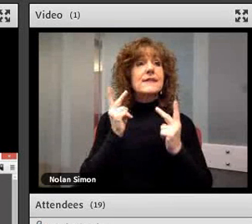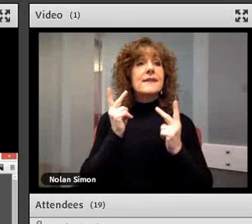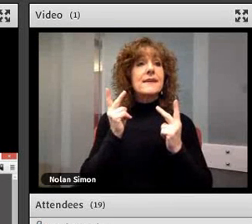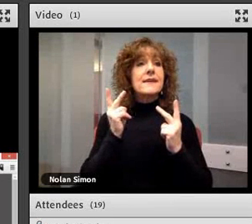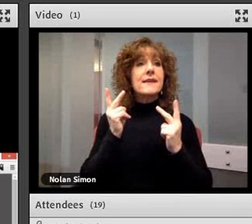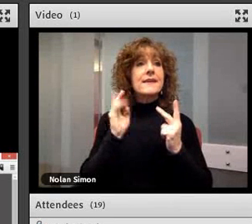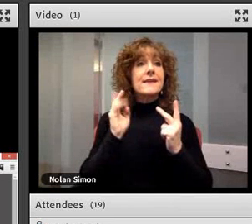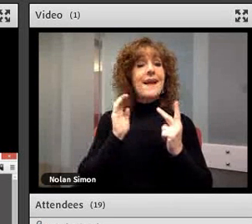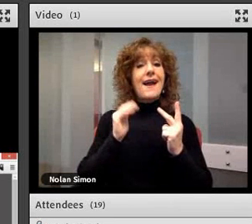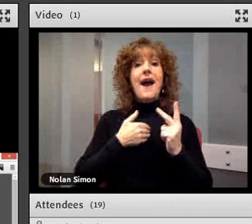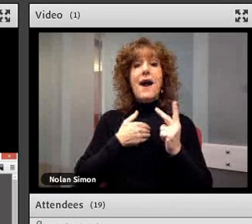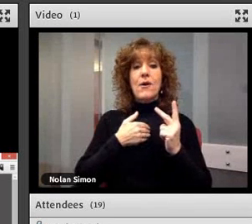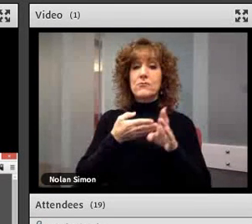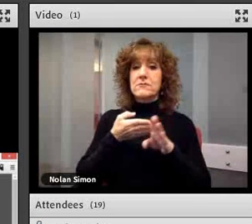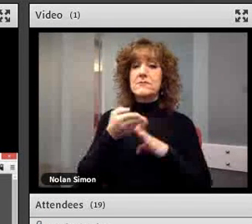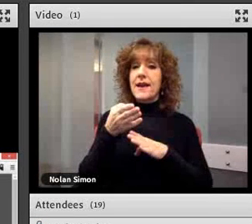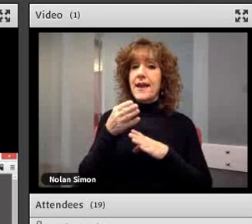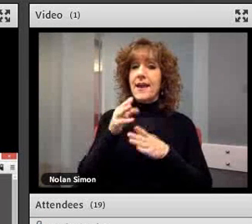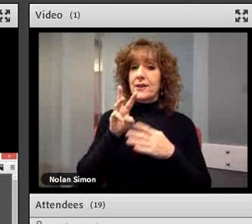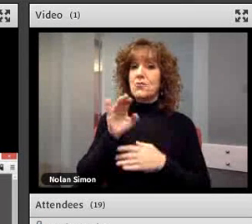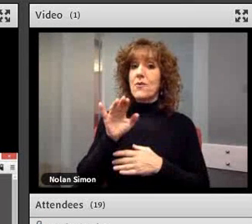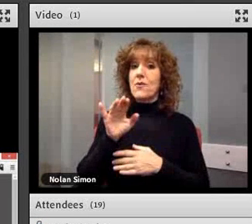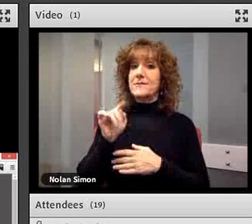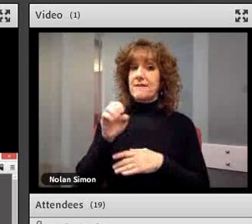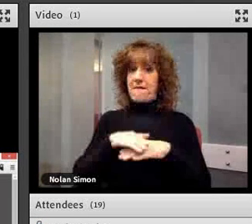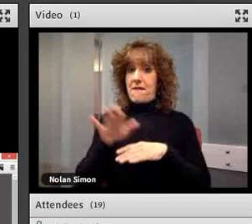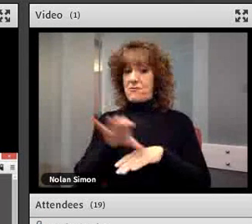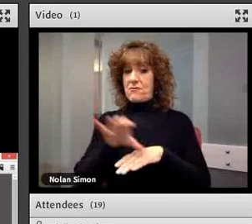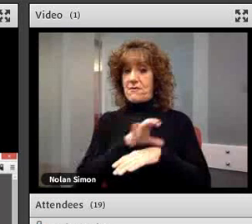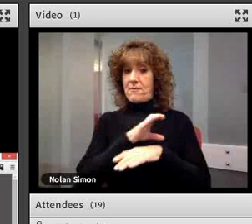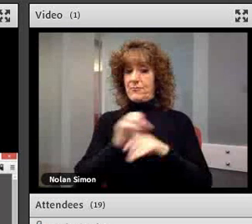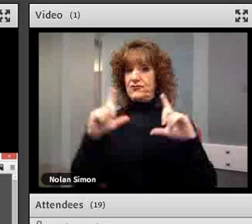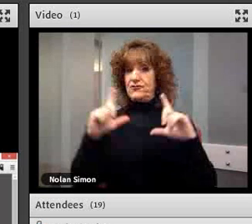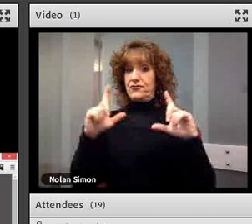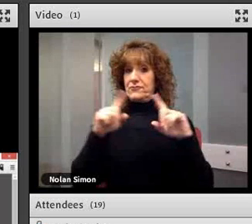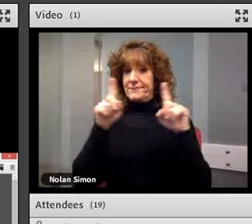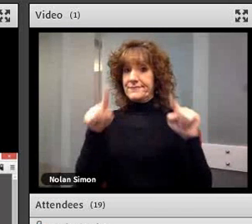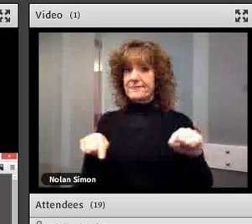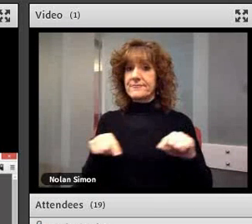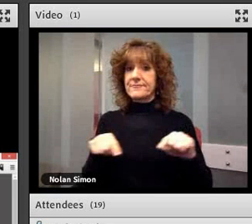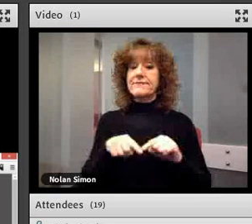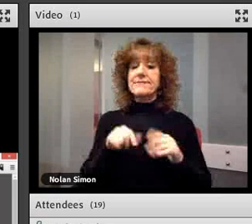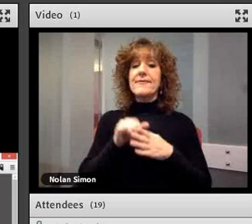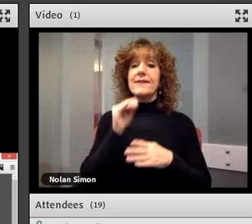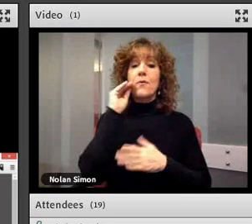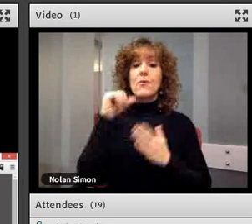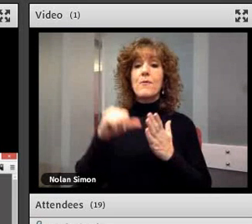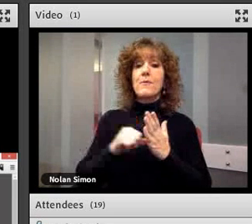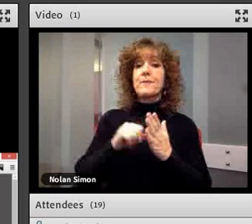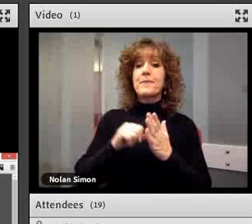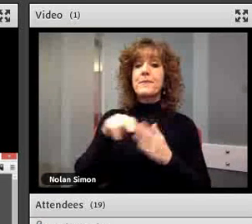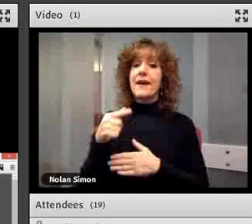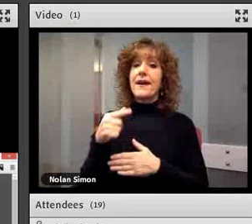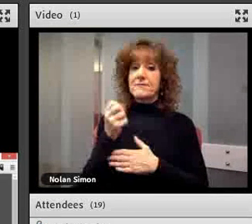main website there on your computer, and that's our home page. So our home page is